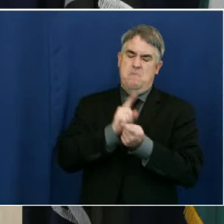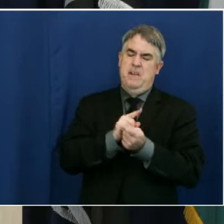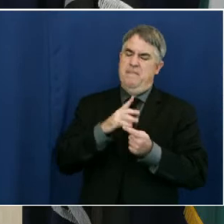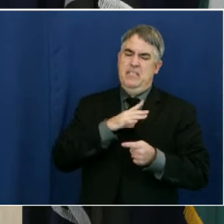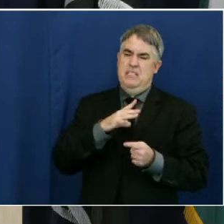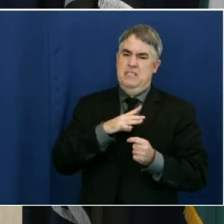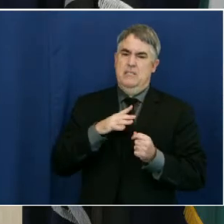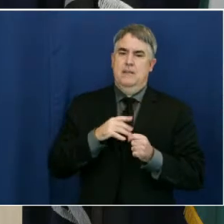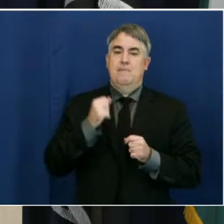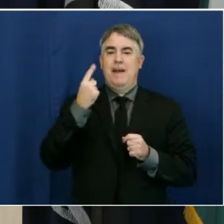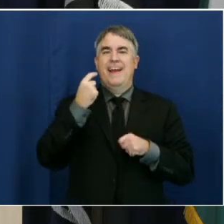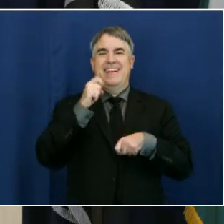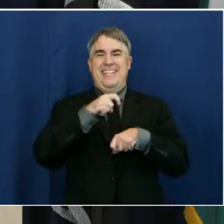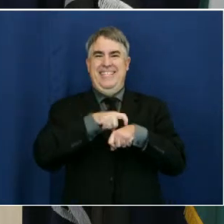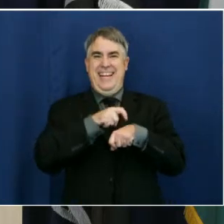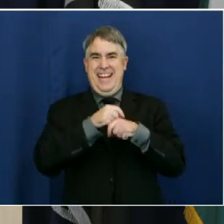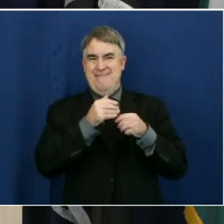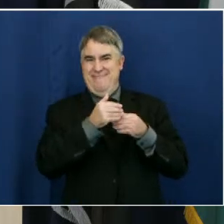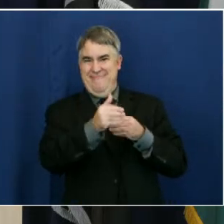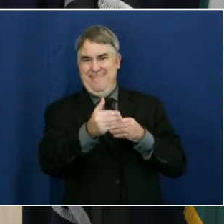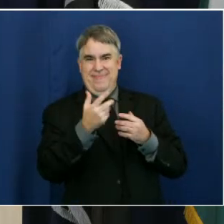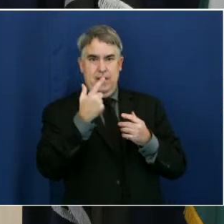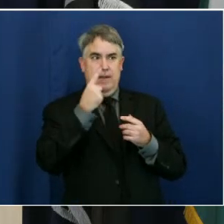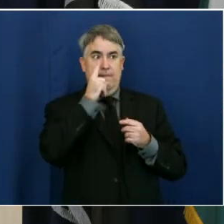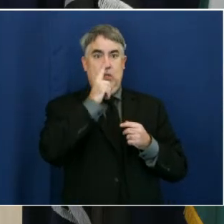update that the number of